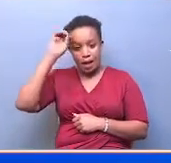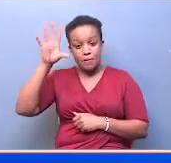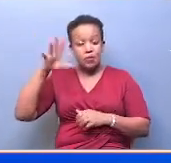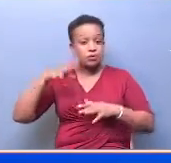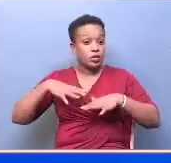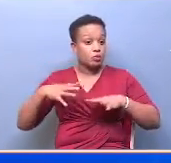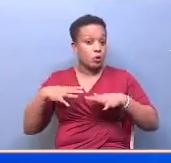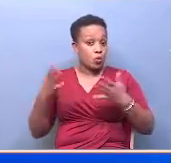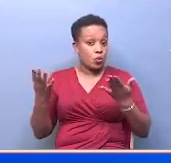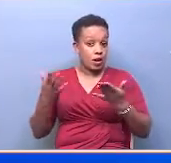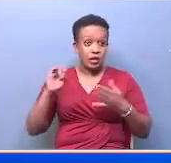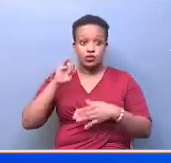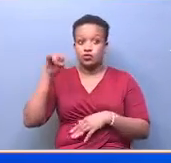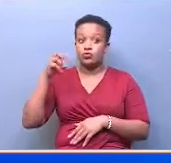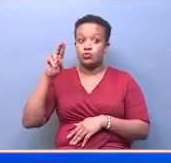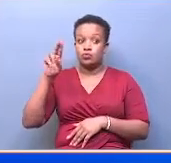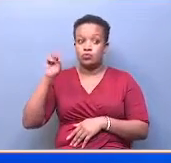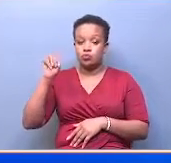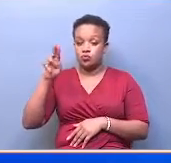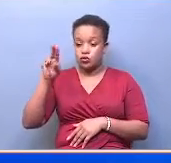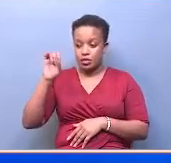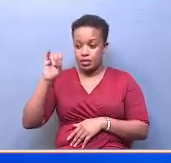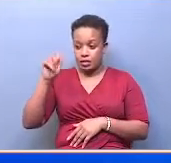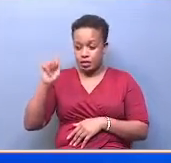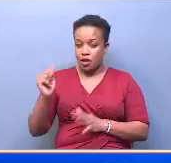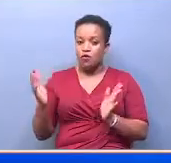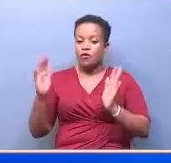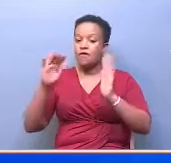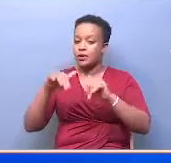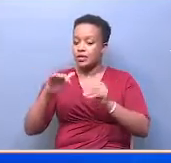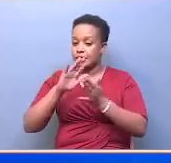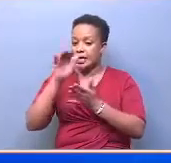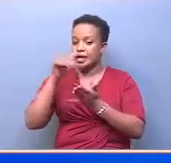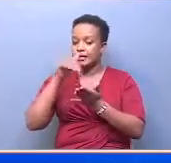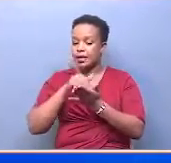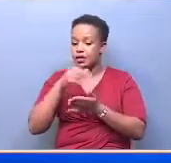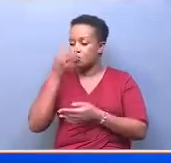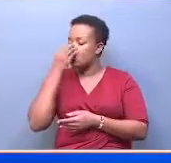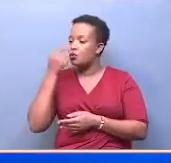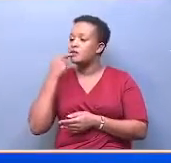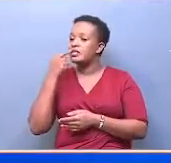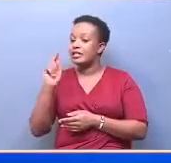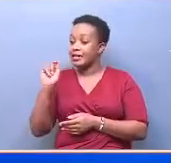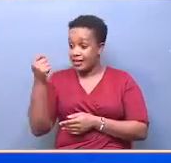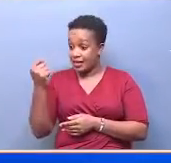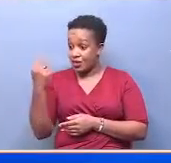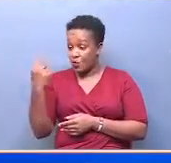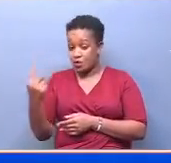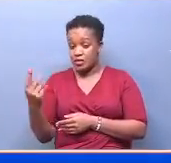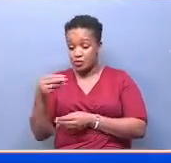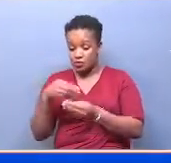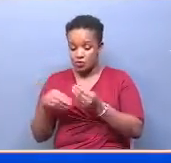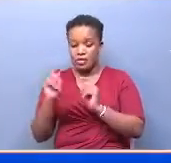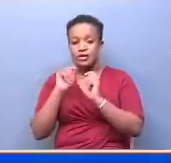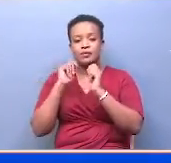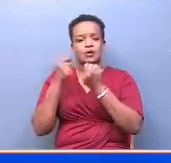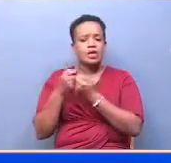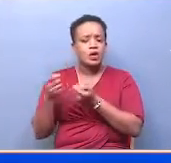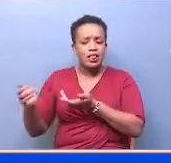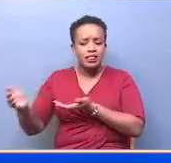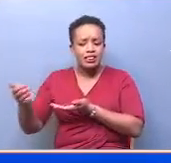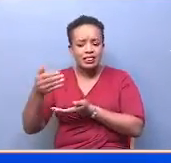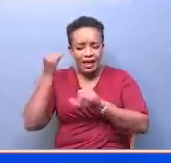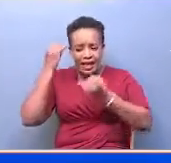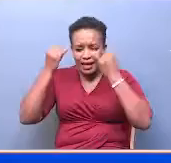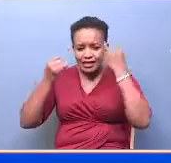Jumuiya Conference Center in Limuru, Ruto said members of the Kenya Kwanza economic team will collect their ideas,